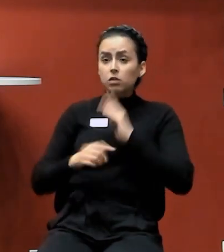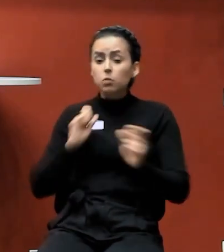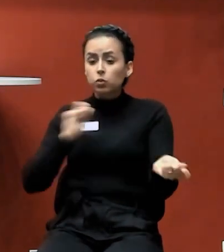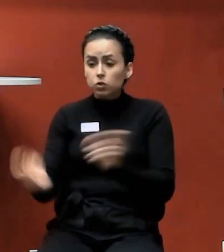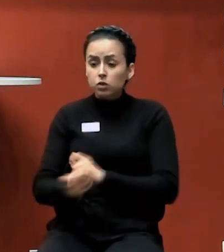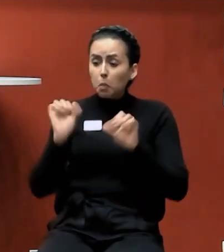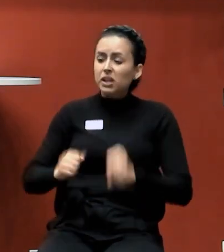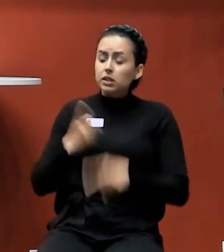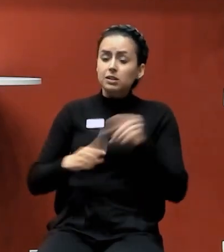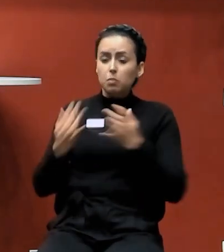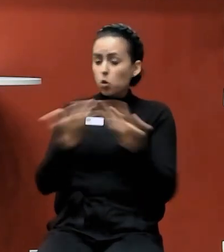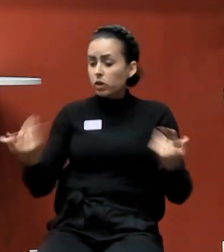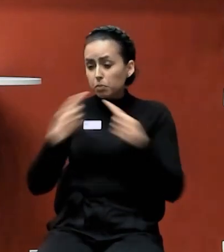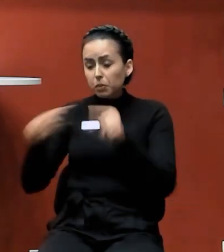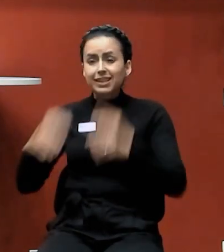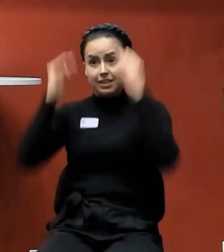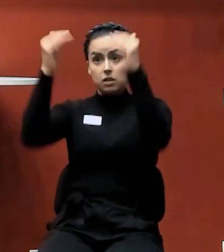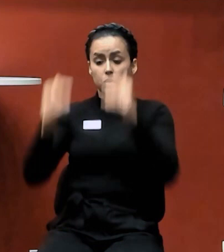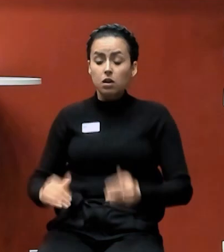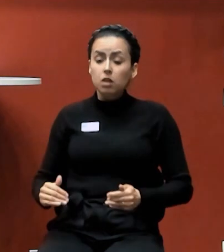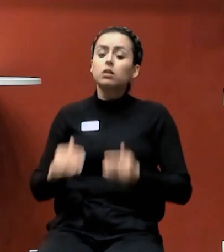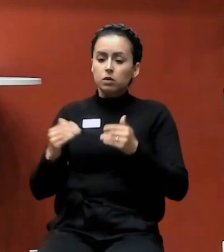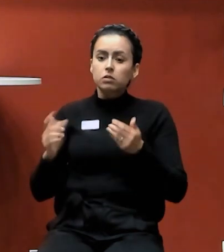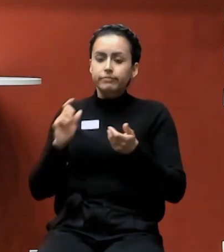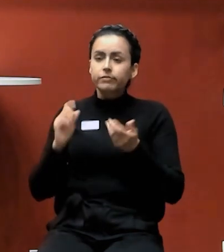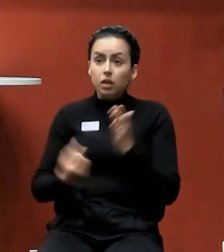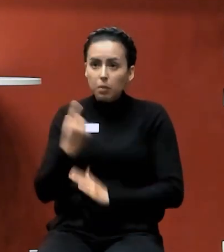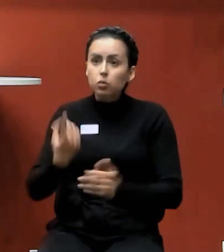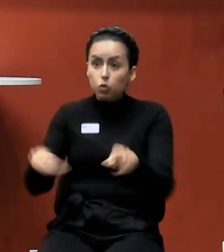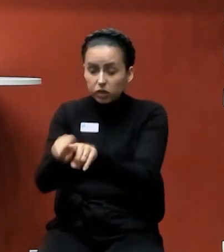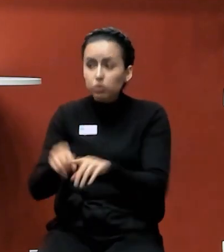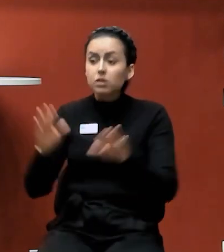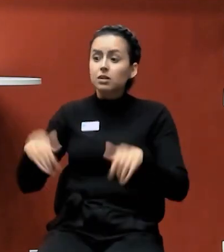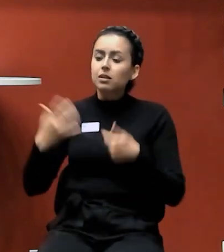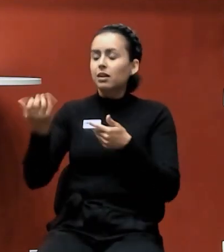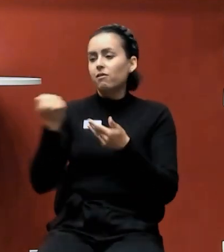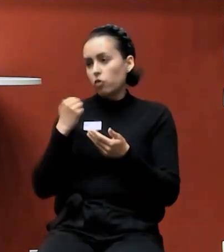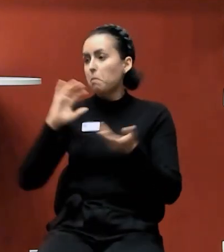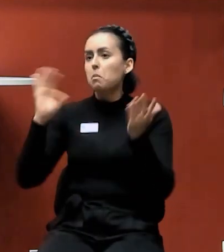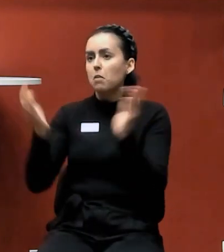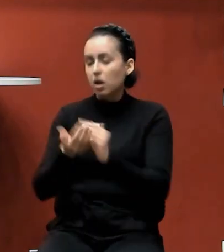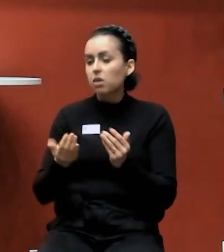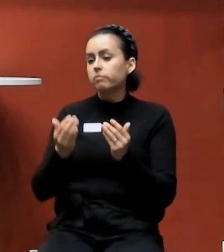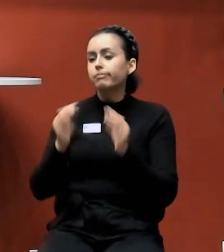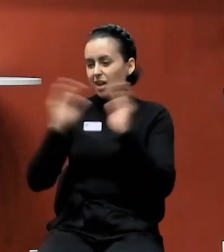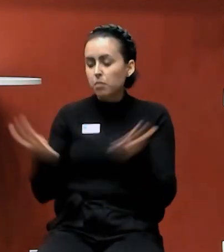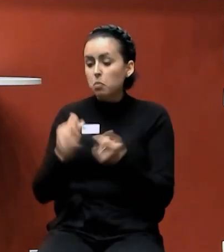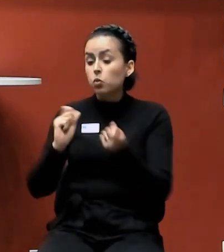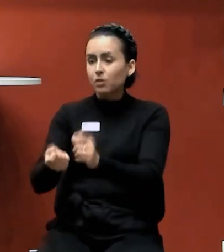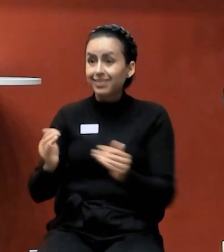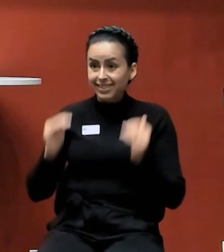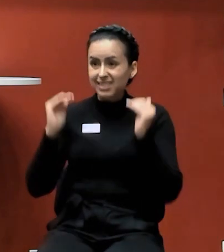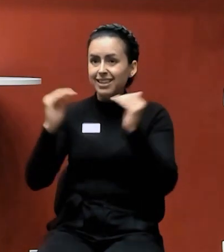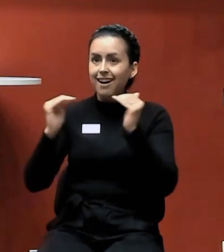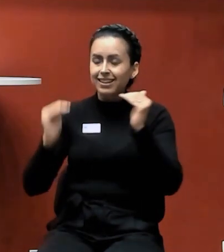level for us to actually move towards a more equal world. Yes. Any suggestions? How do we do that?